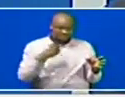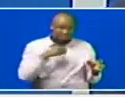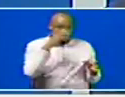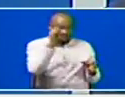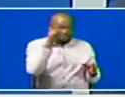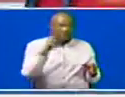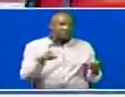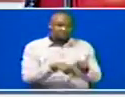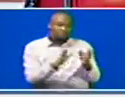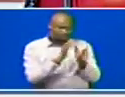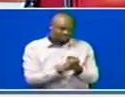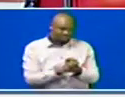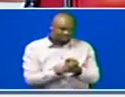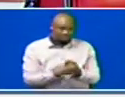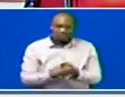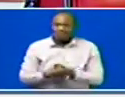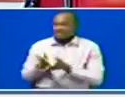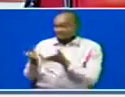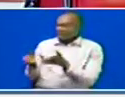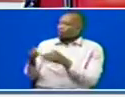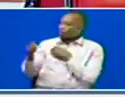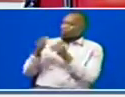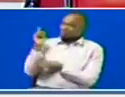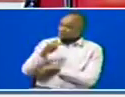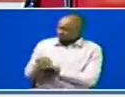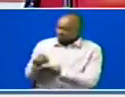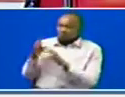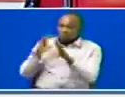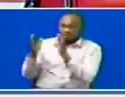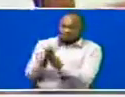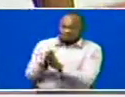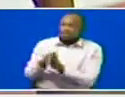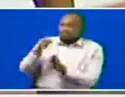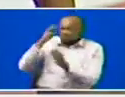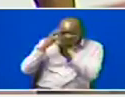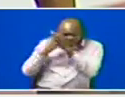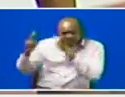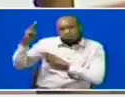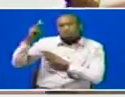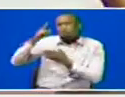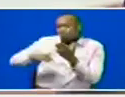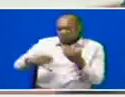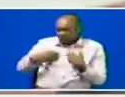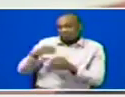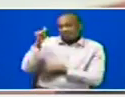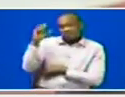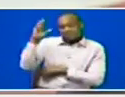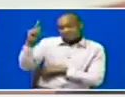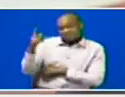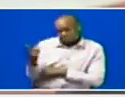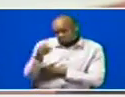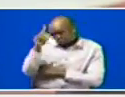thinking. All right. And even as we head towards ending our conversation, what is the vision of the Anglican